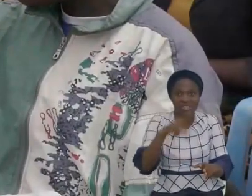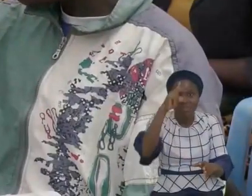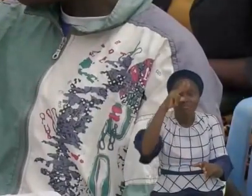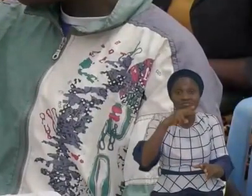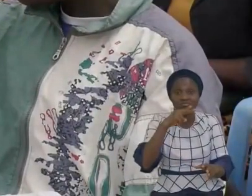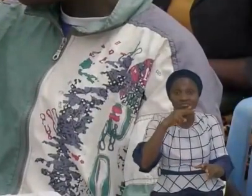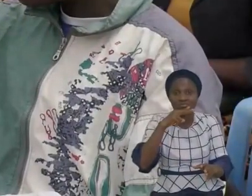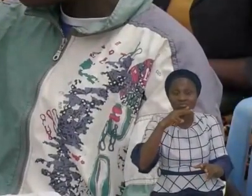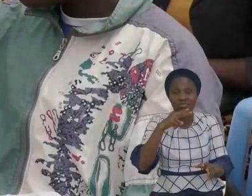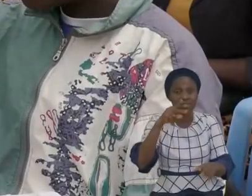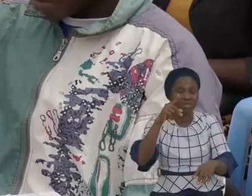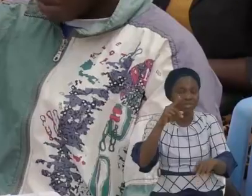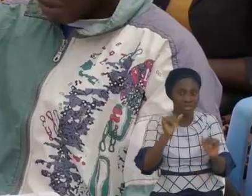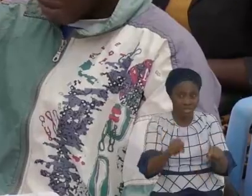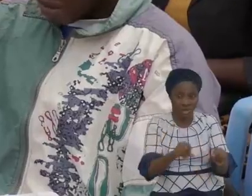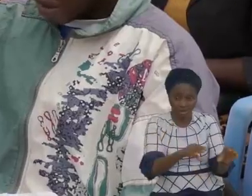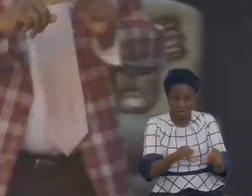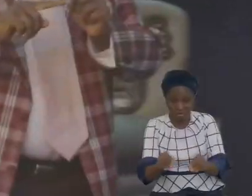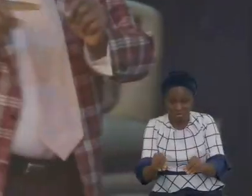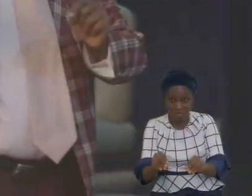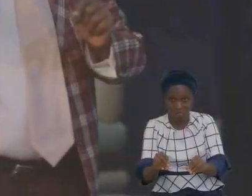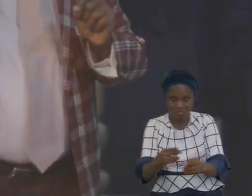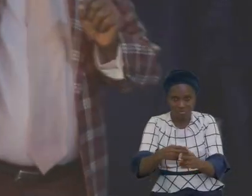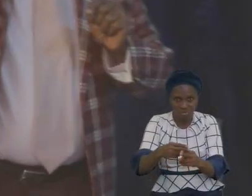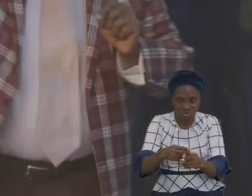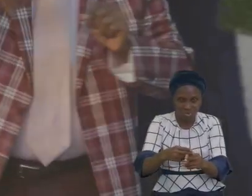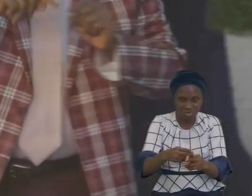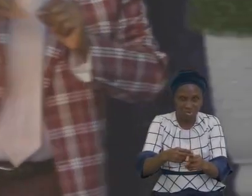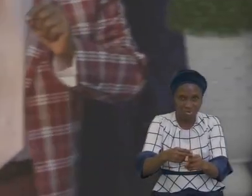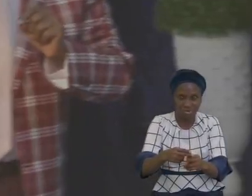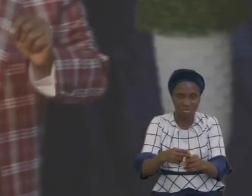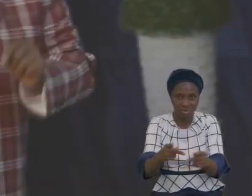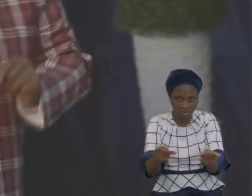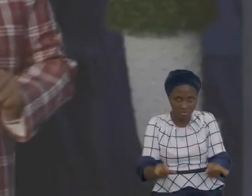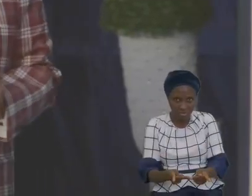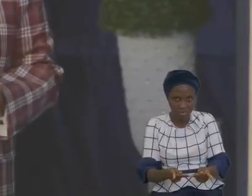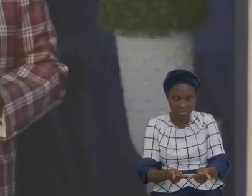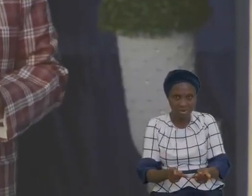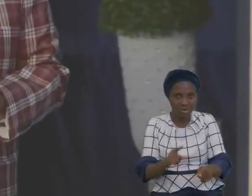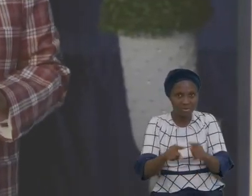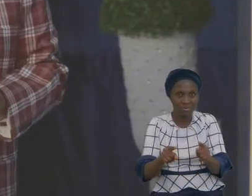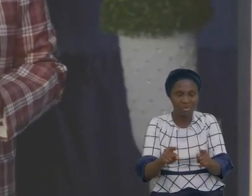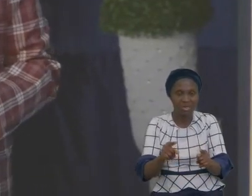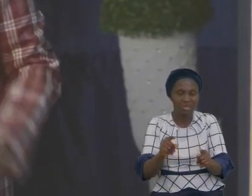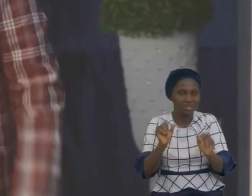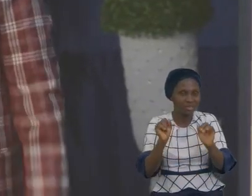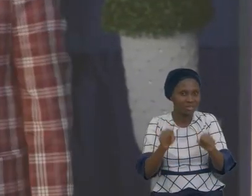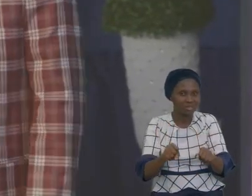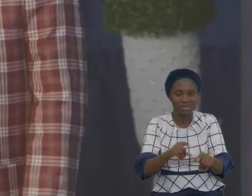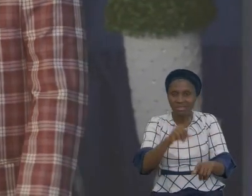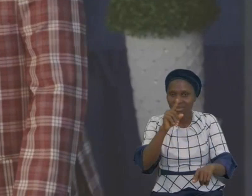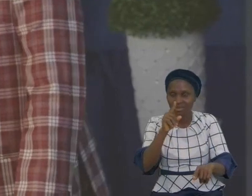but he will never go beyond the length of that rope.